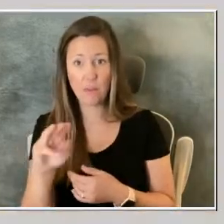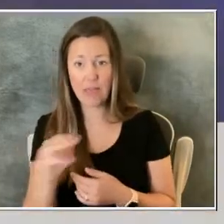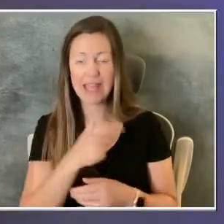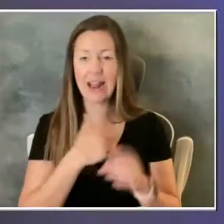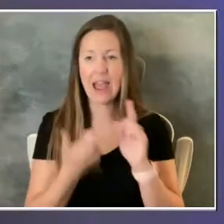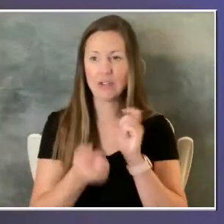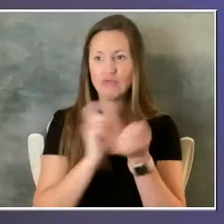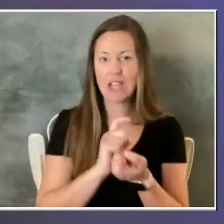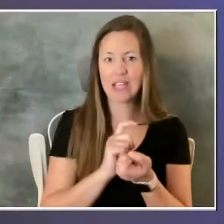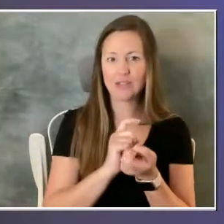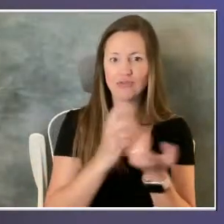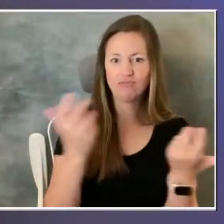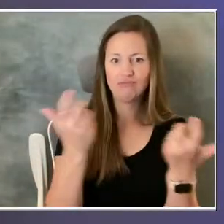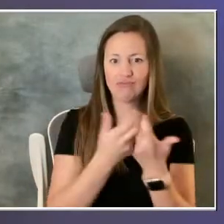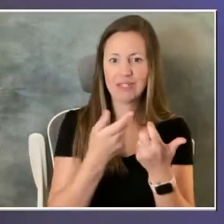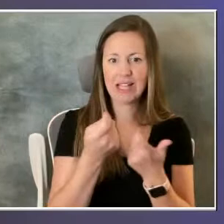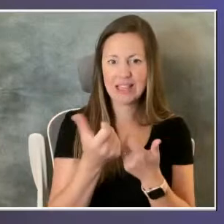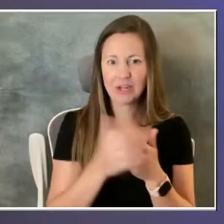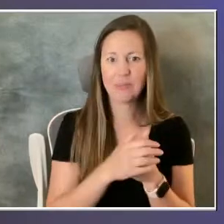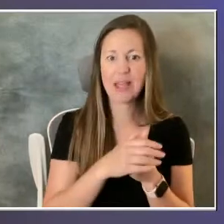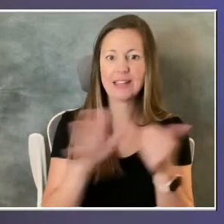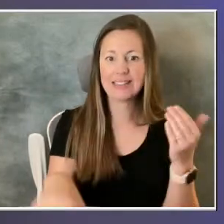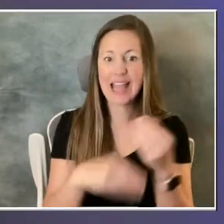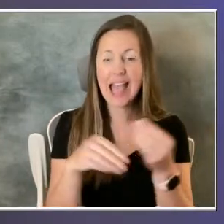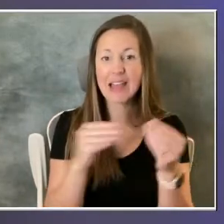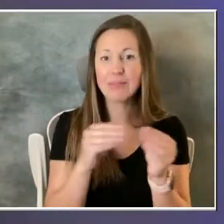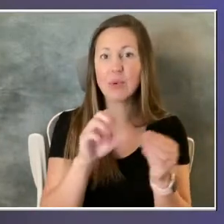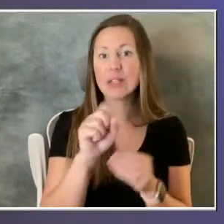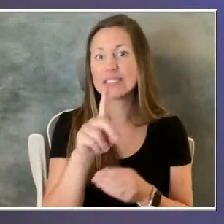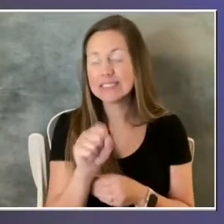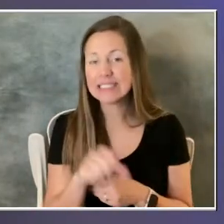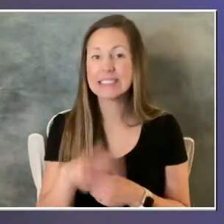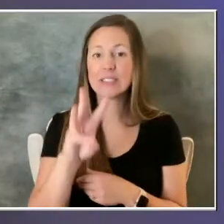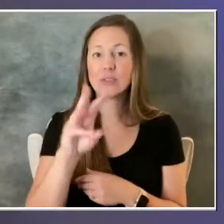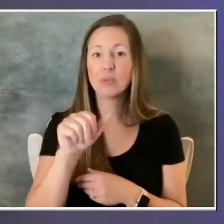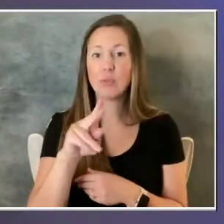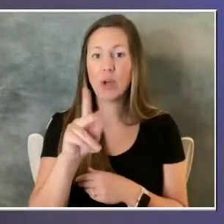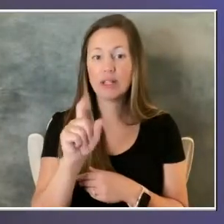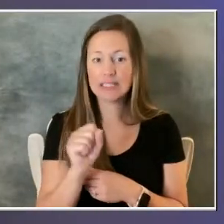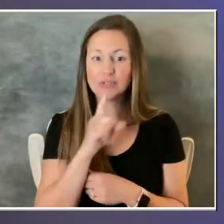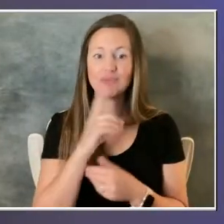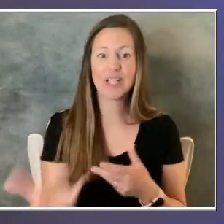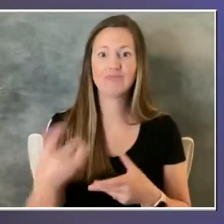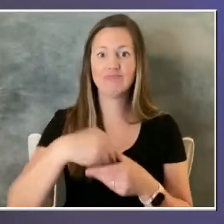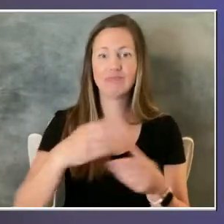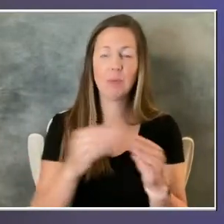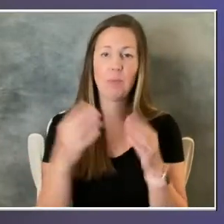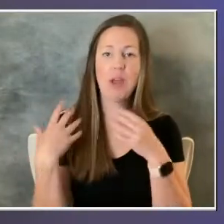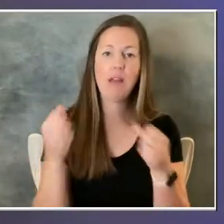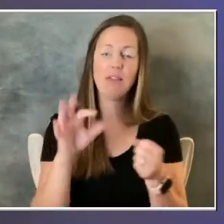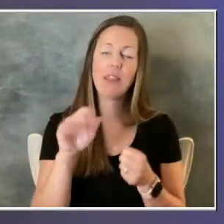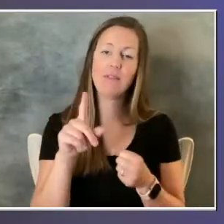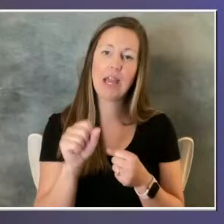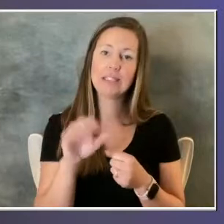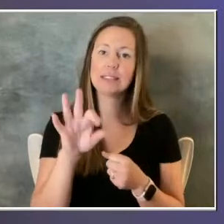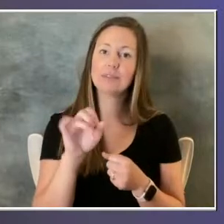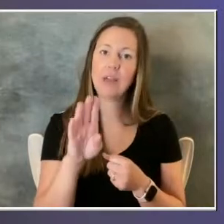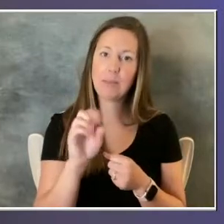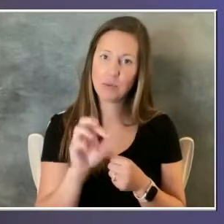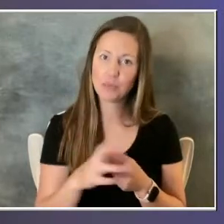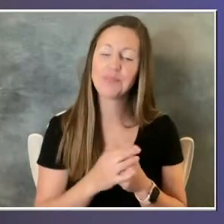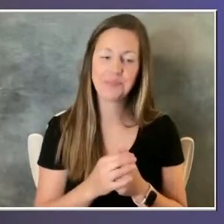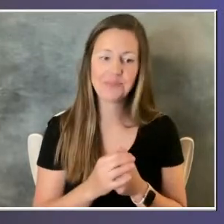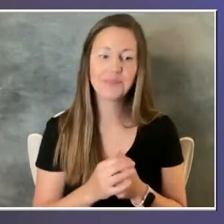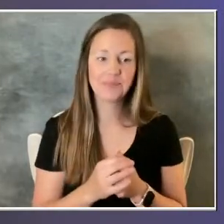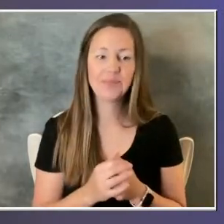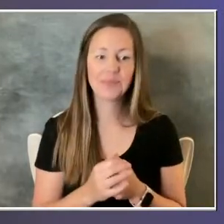add more walnuts and flaxseed to add even more healthy fats and fiber. So by